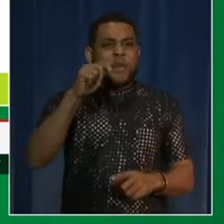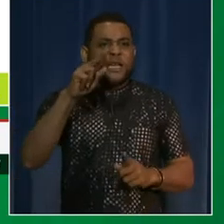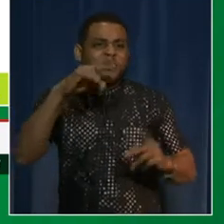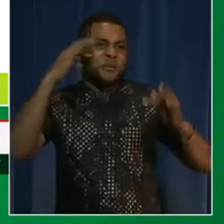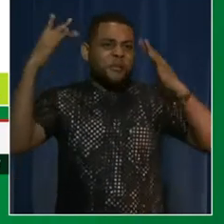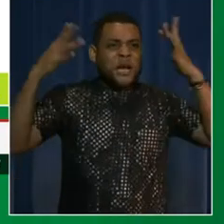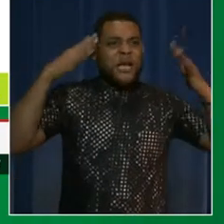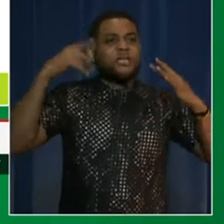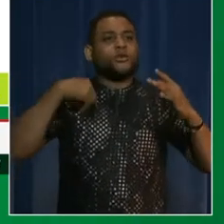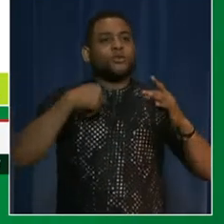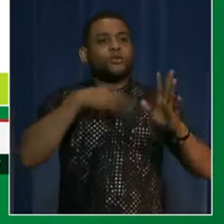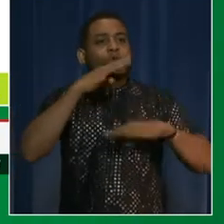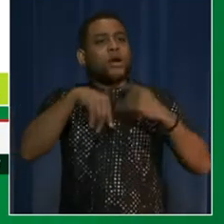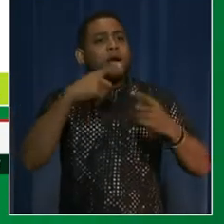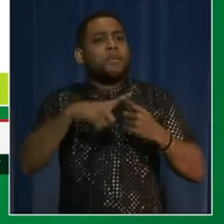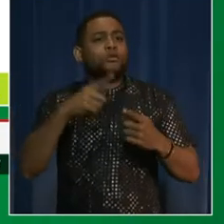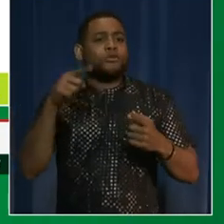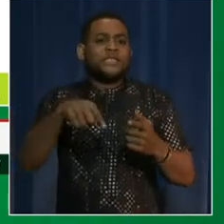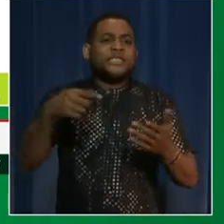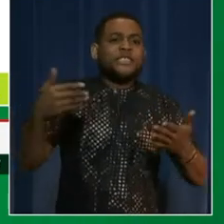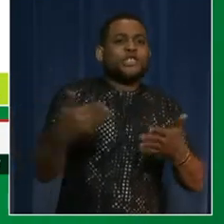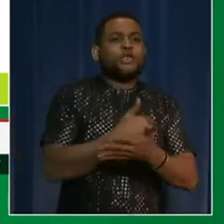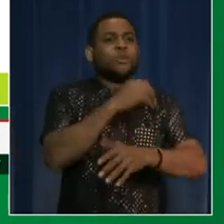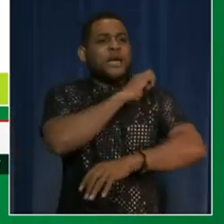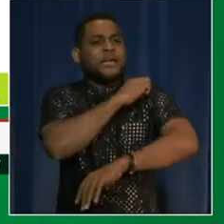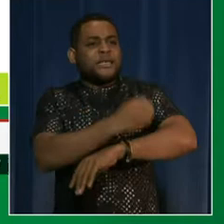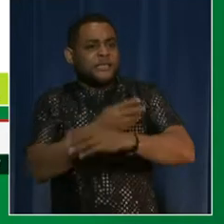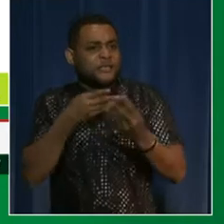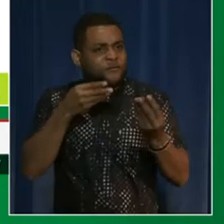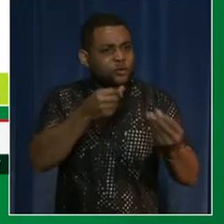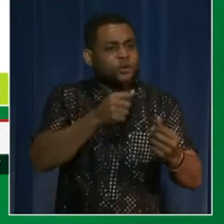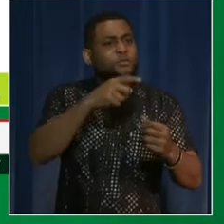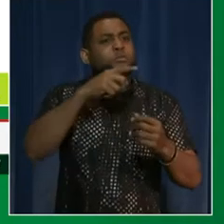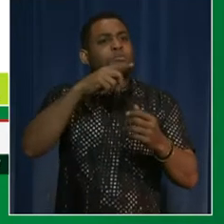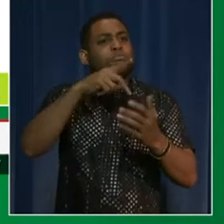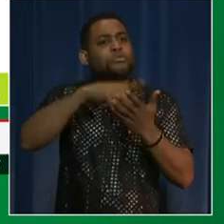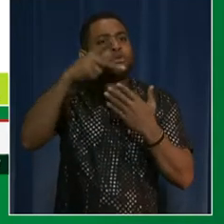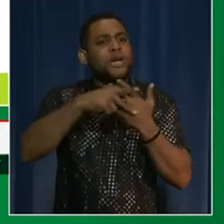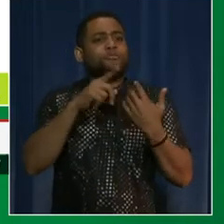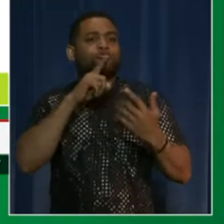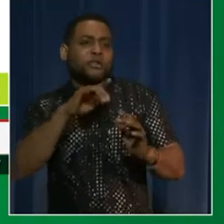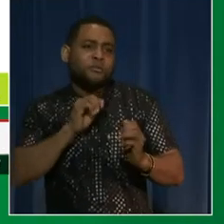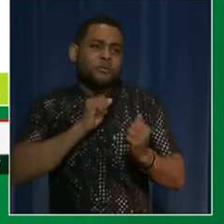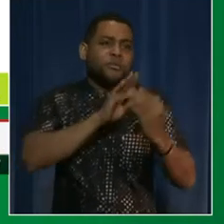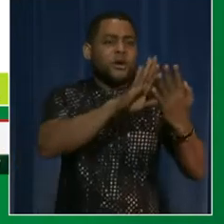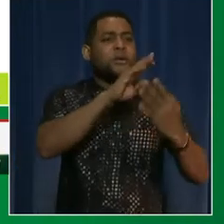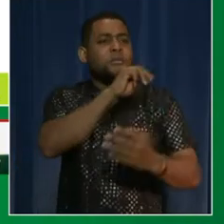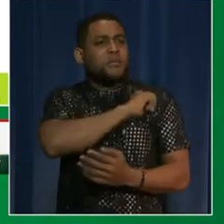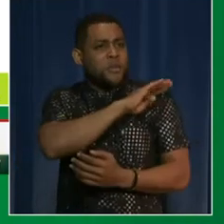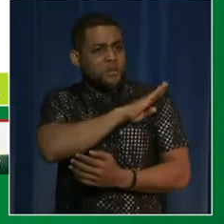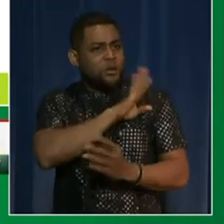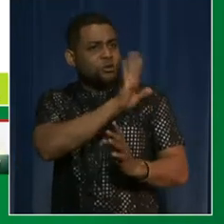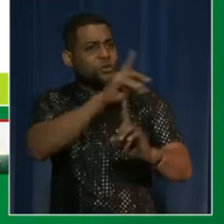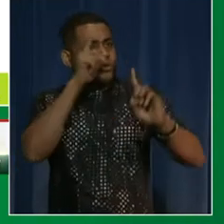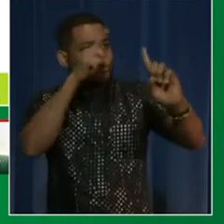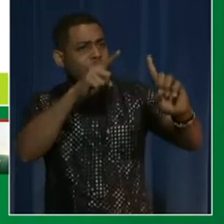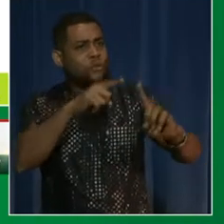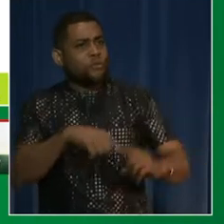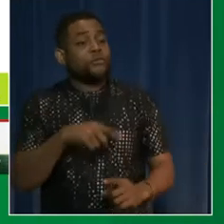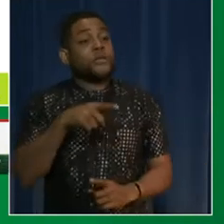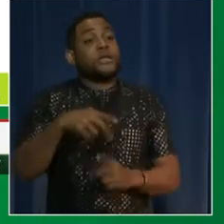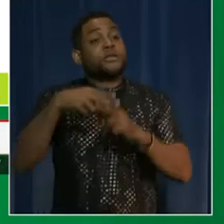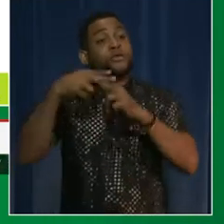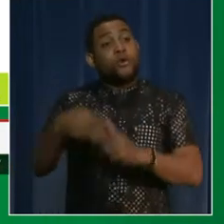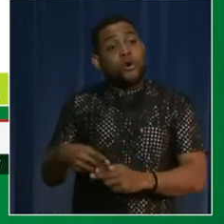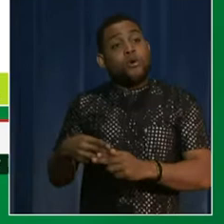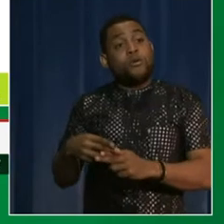pioneering energy efficiency program to address the mayor's climate goals, called the Building Energy Performance Standards, or BEPS program. Around that same